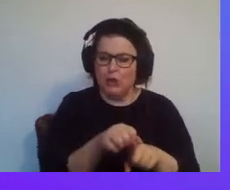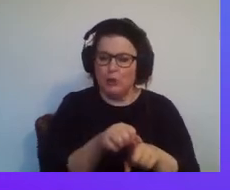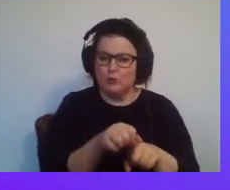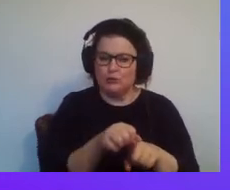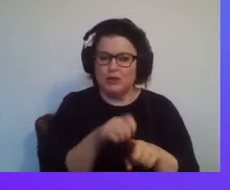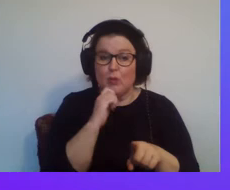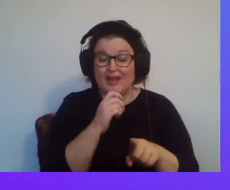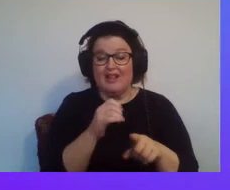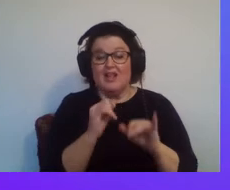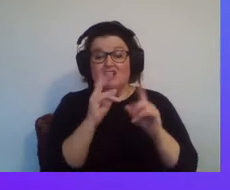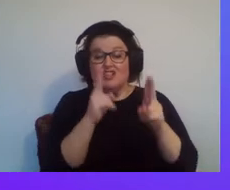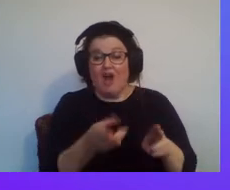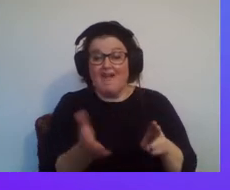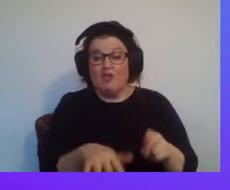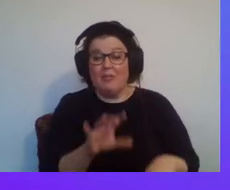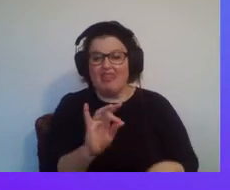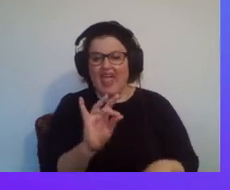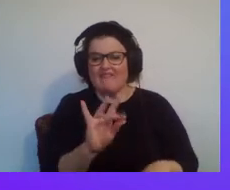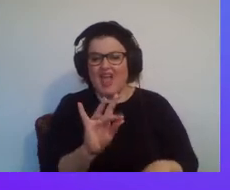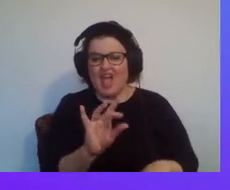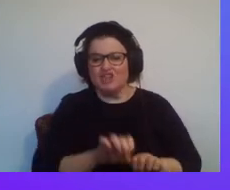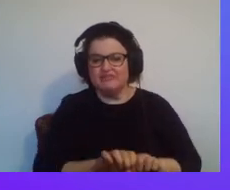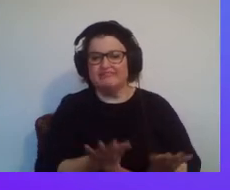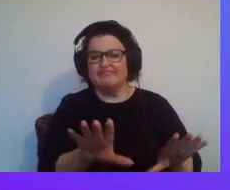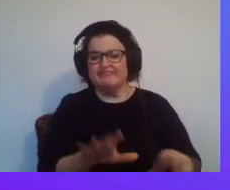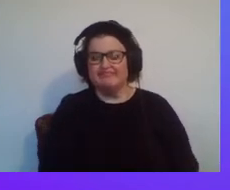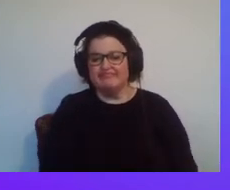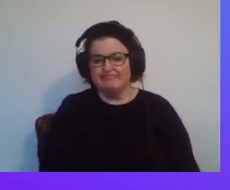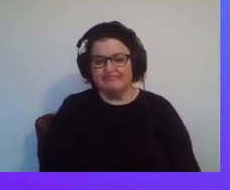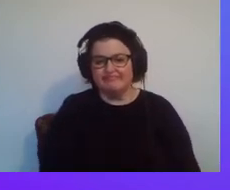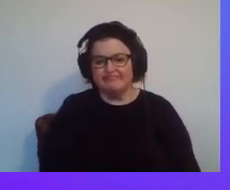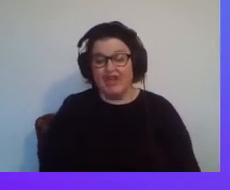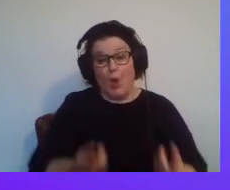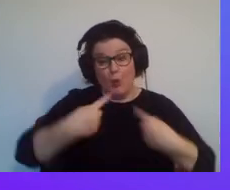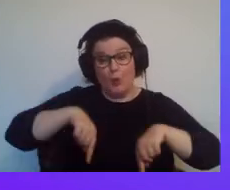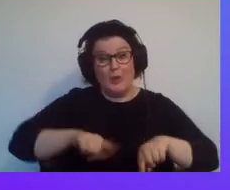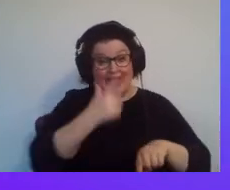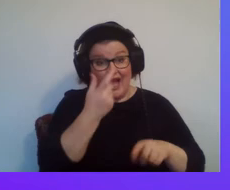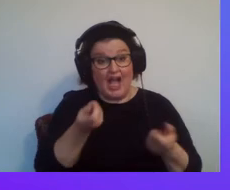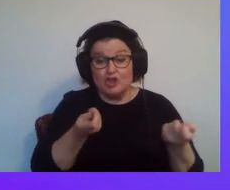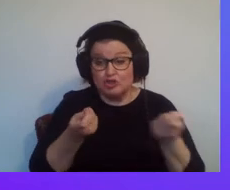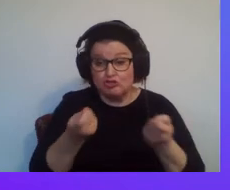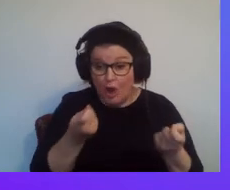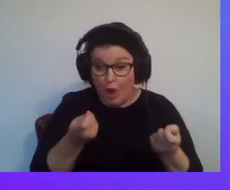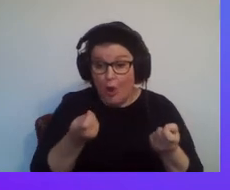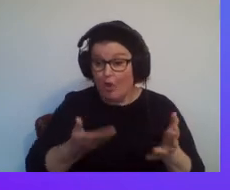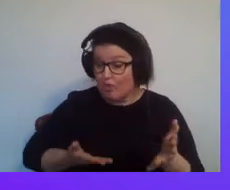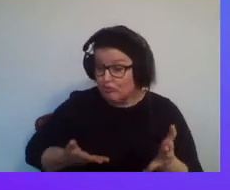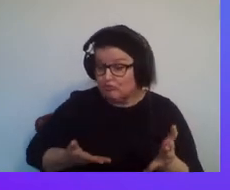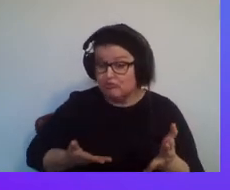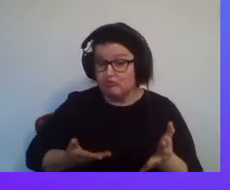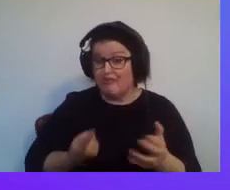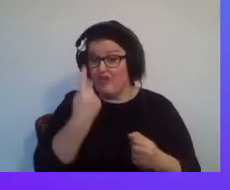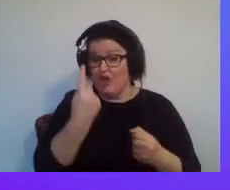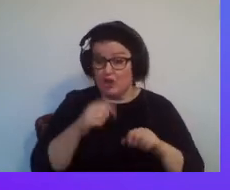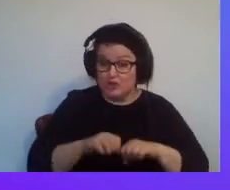infection. Now, we've been able to control the epidemic after the first wave, and over the summer and most of the autumn,